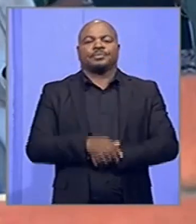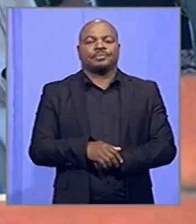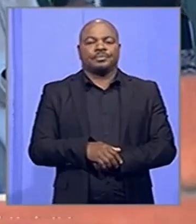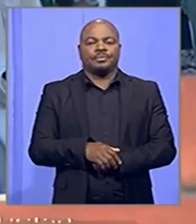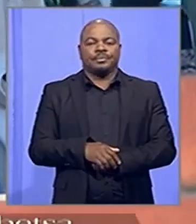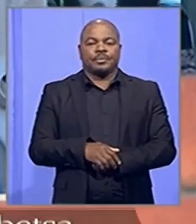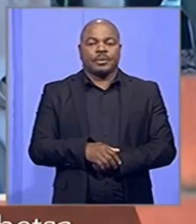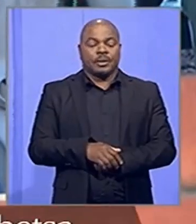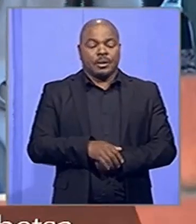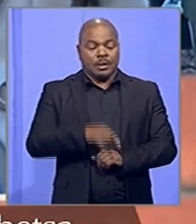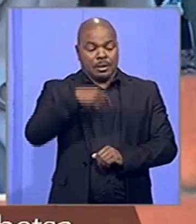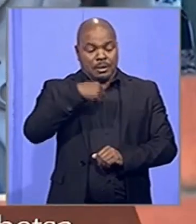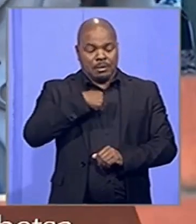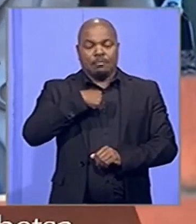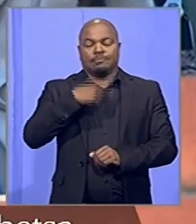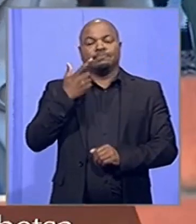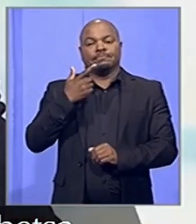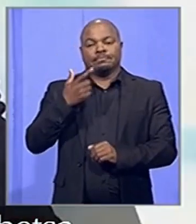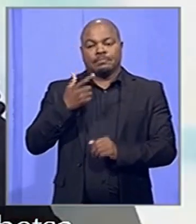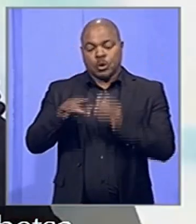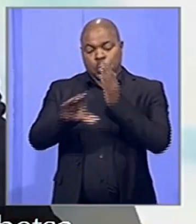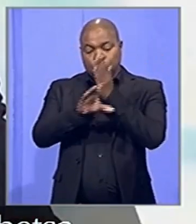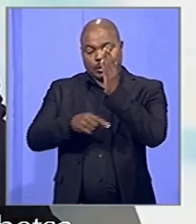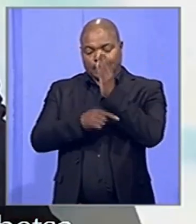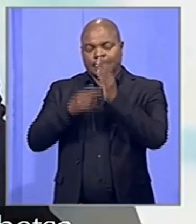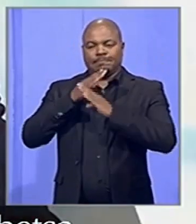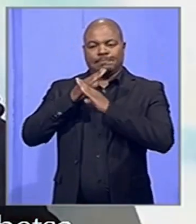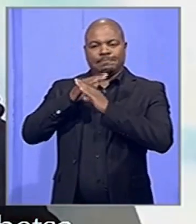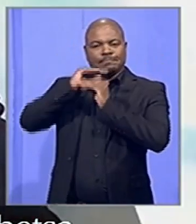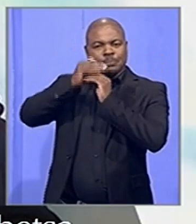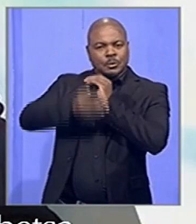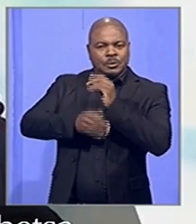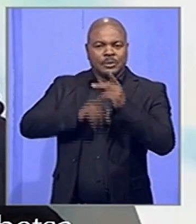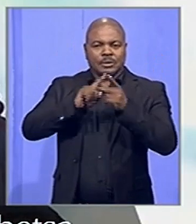To defend our Constitution and to protect